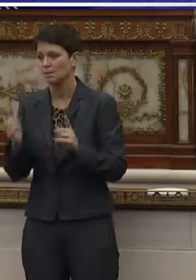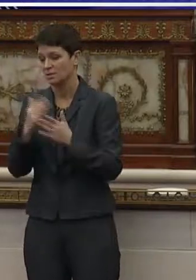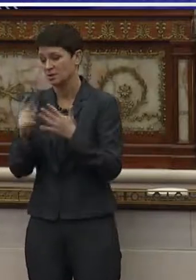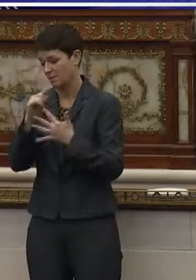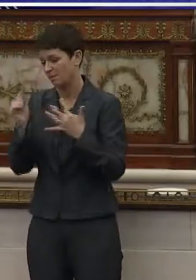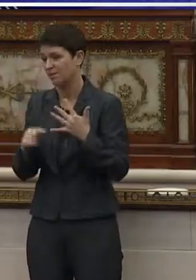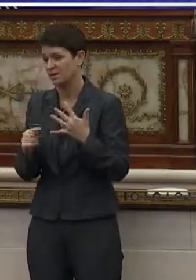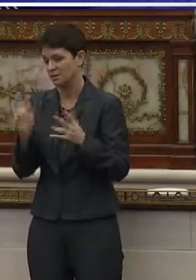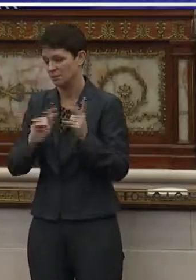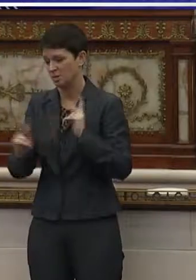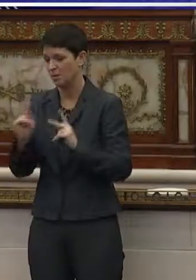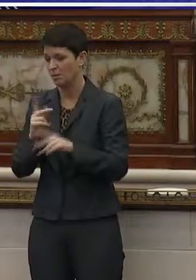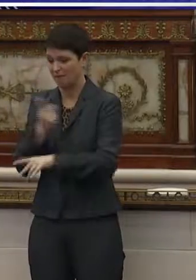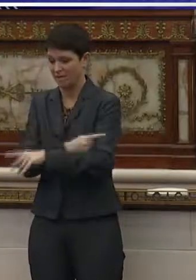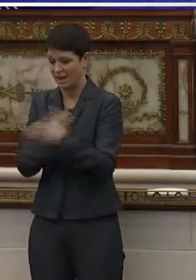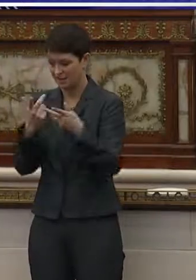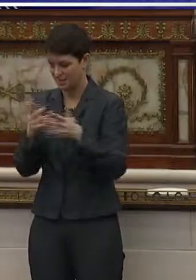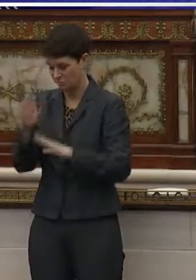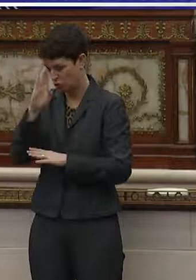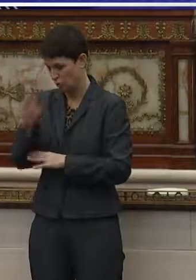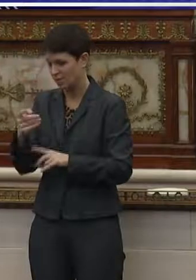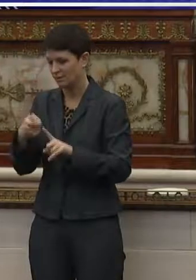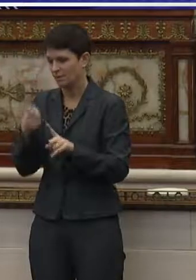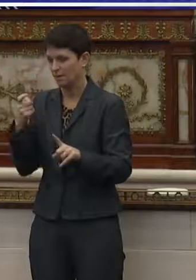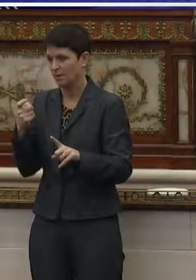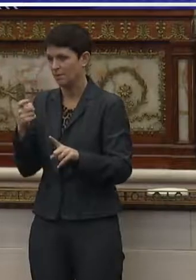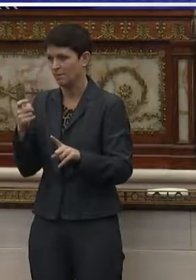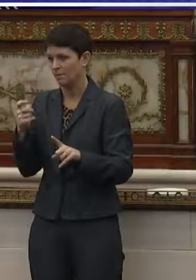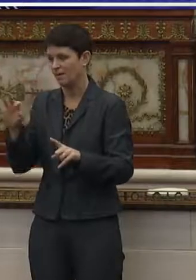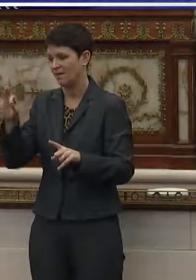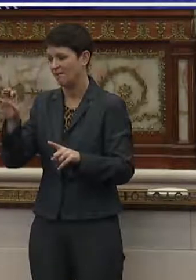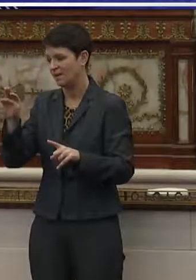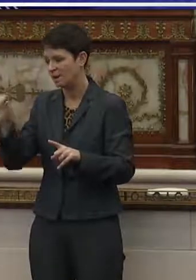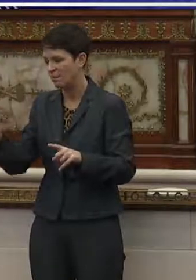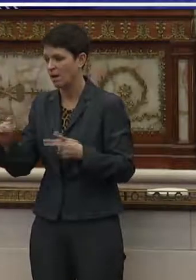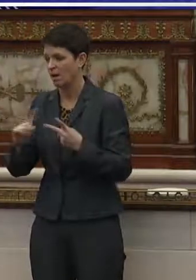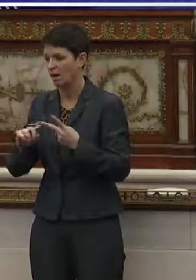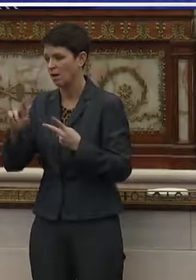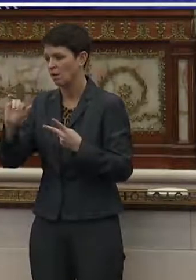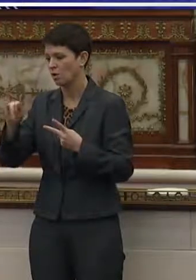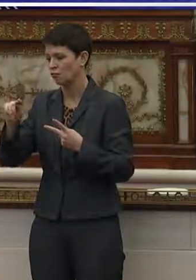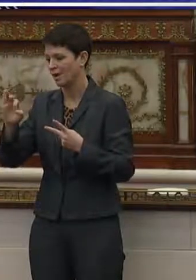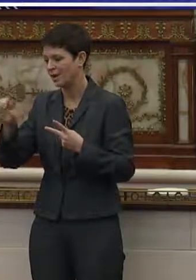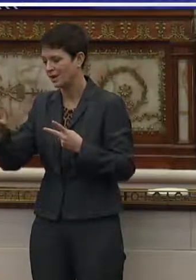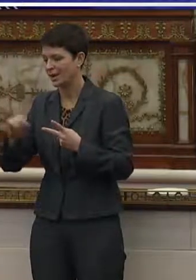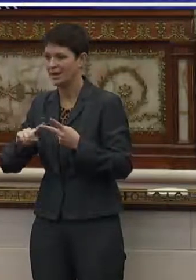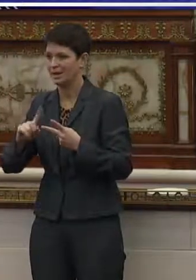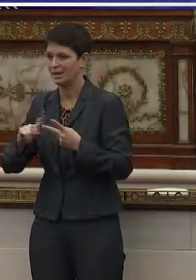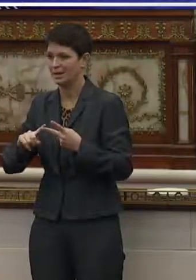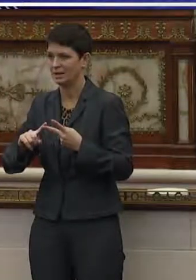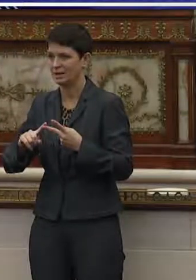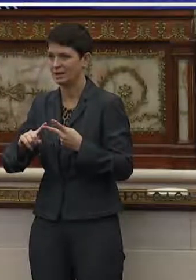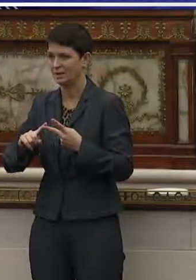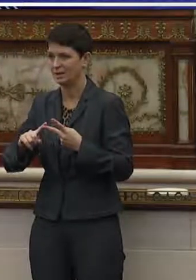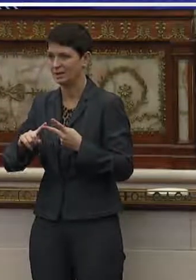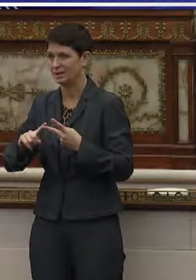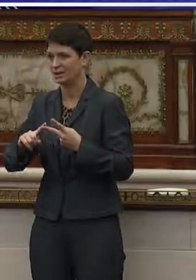these people who get vaccines directly from, maybe FEMA or I think Rite Aid's getting them directly from